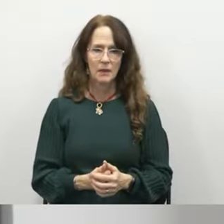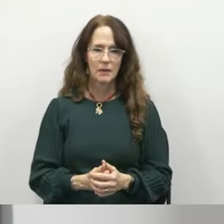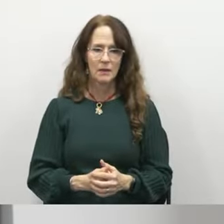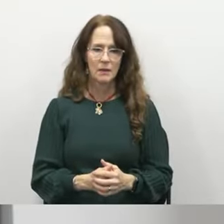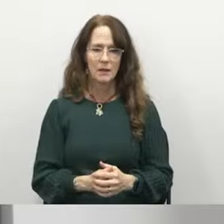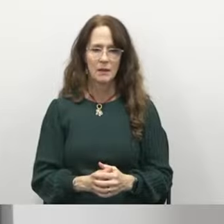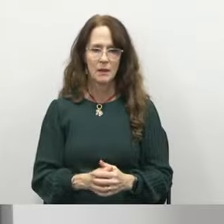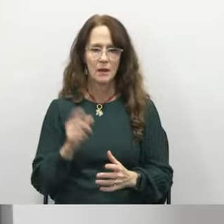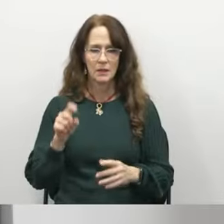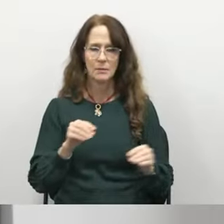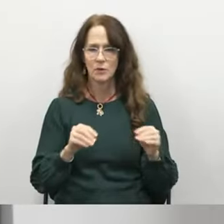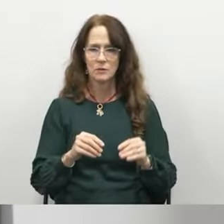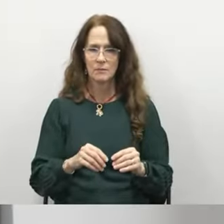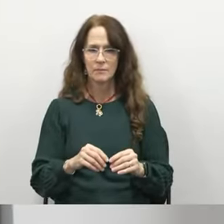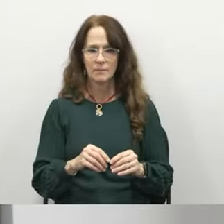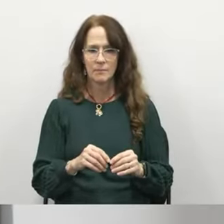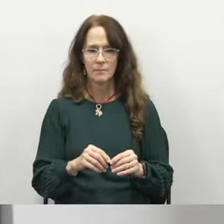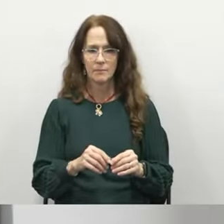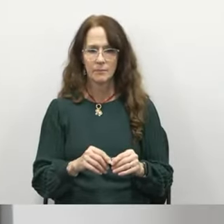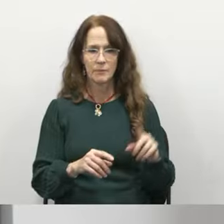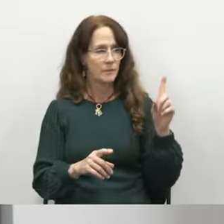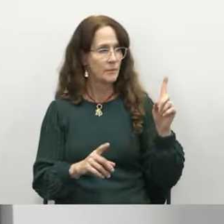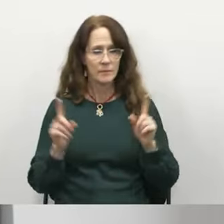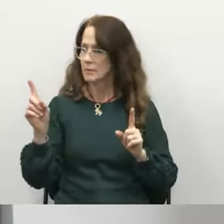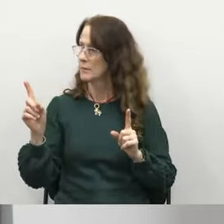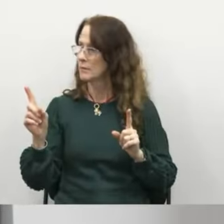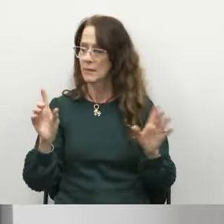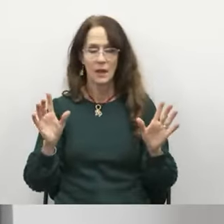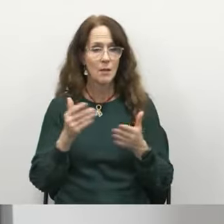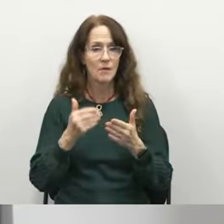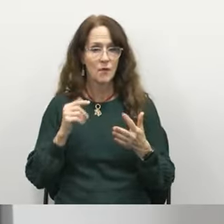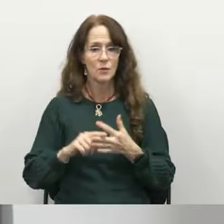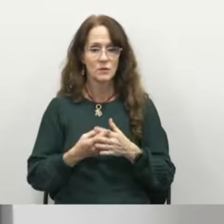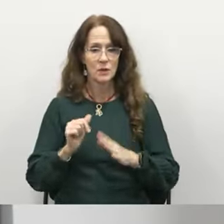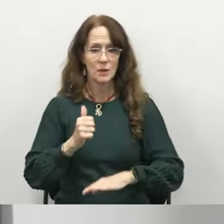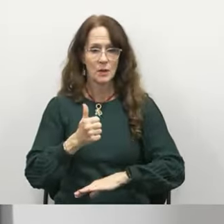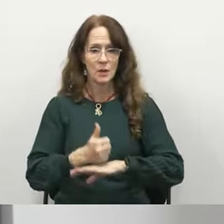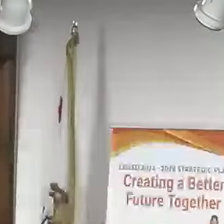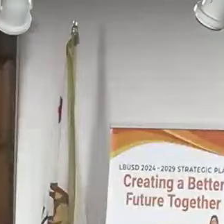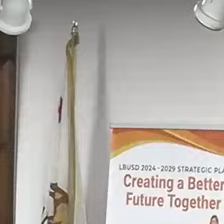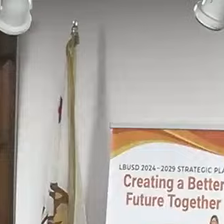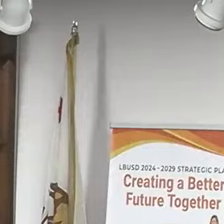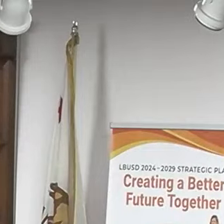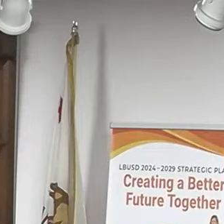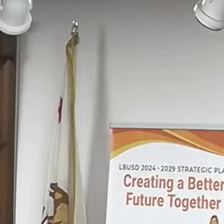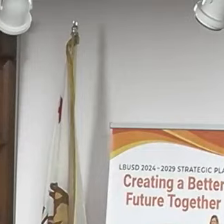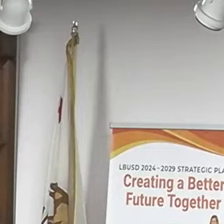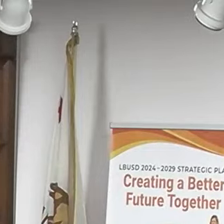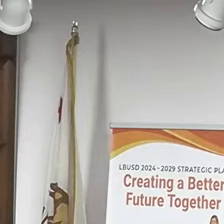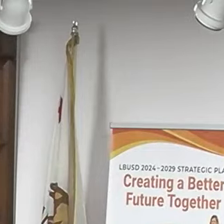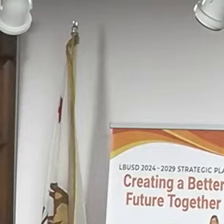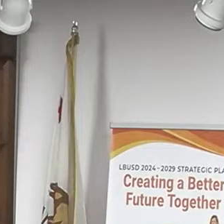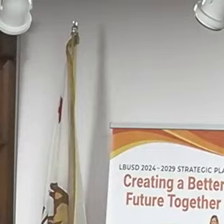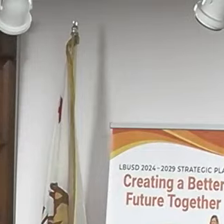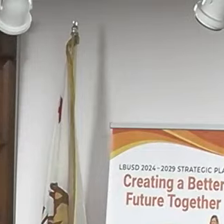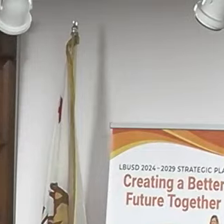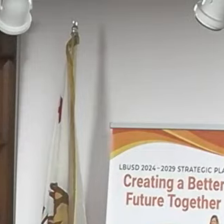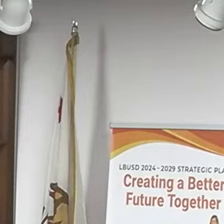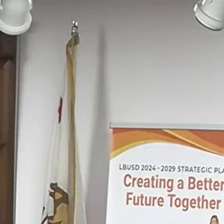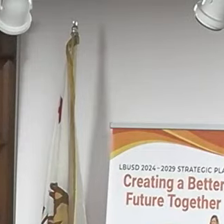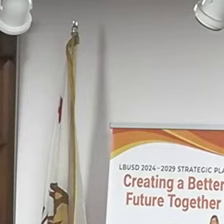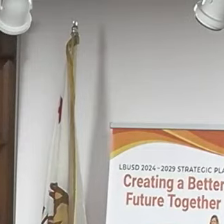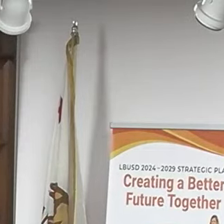We need a motion. President Craig, Yes. before we start, if we can just establish a quorum, establish a roll Oh, call. I'm sorry. I knew I missed